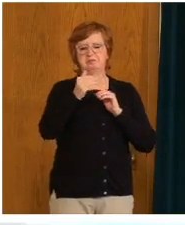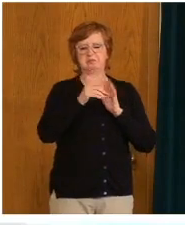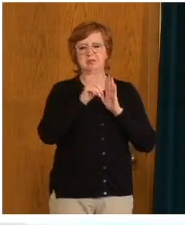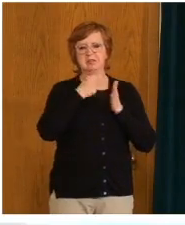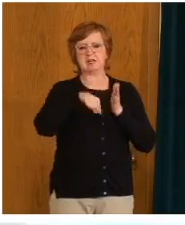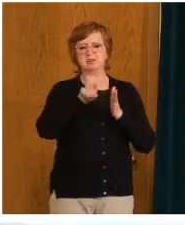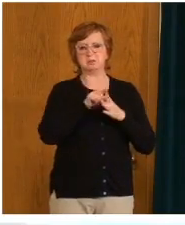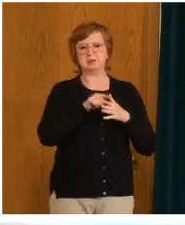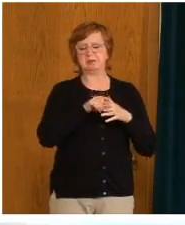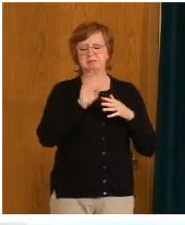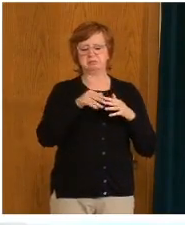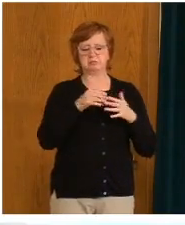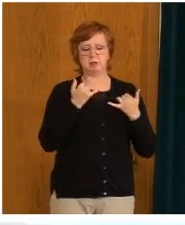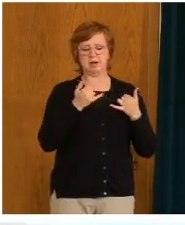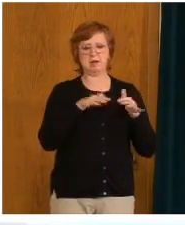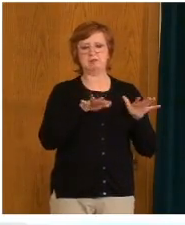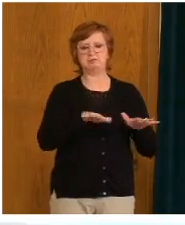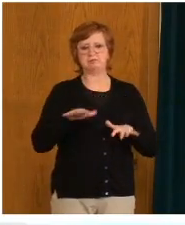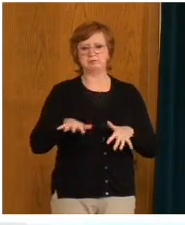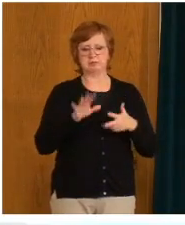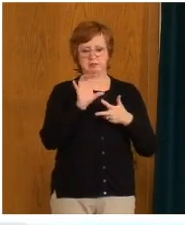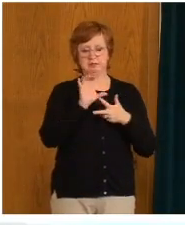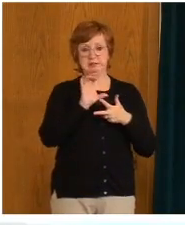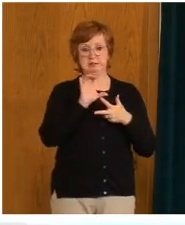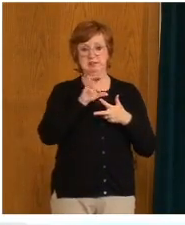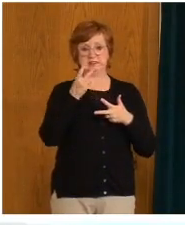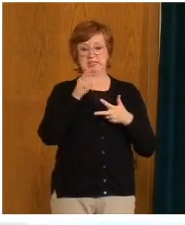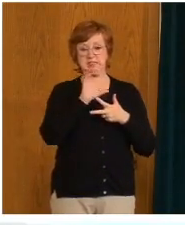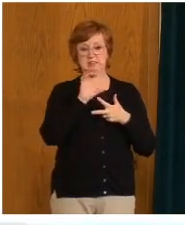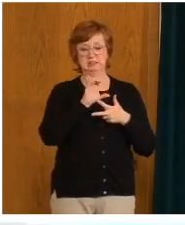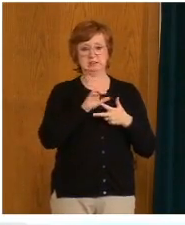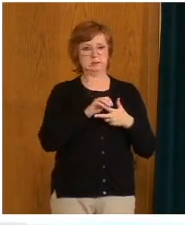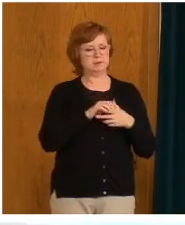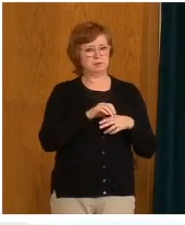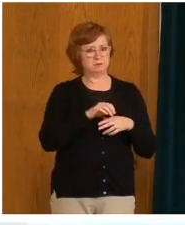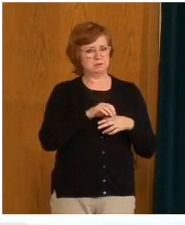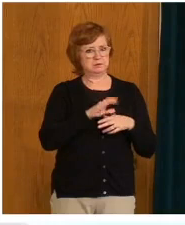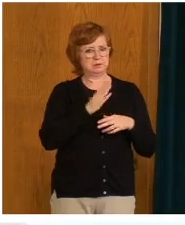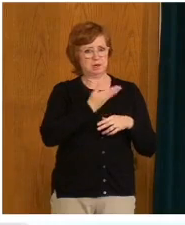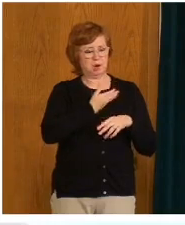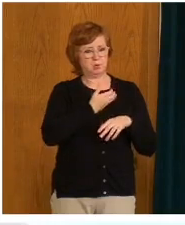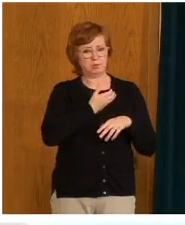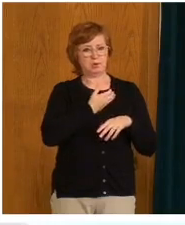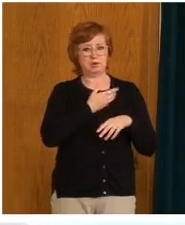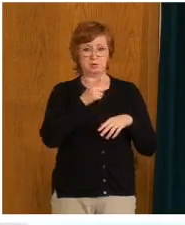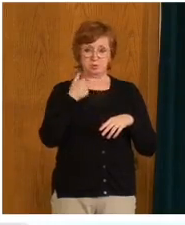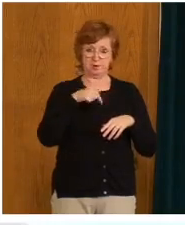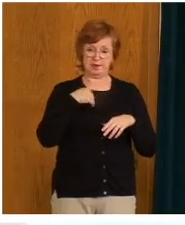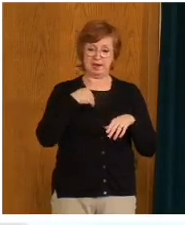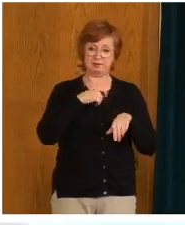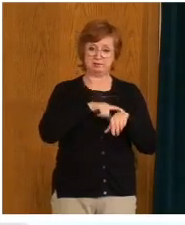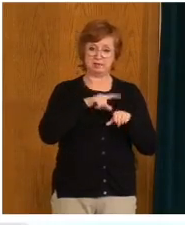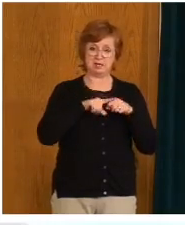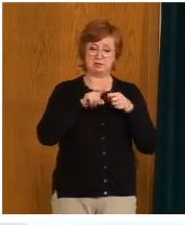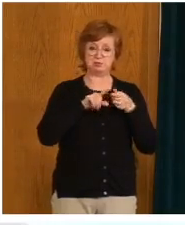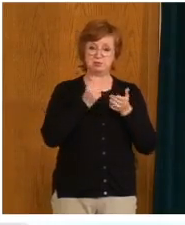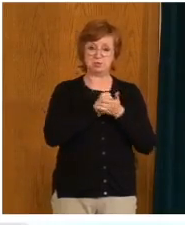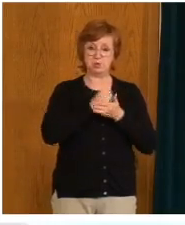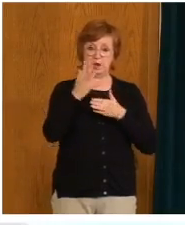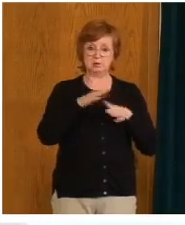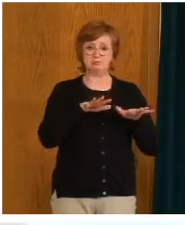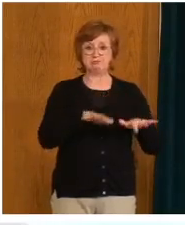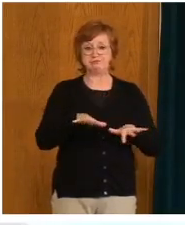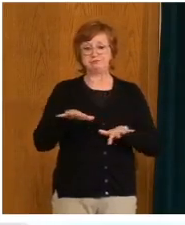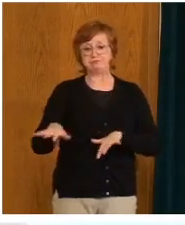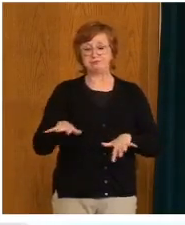again, complacency is not time is not on our side. There's no reason